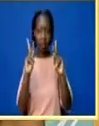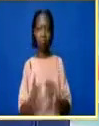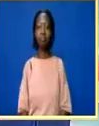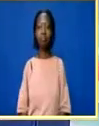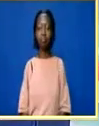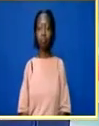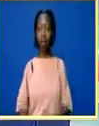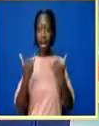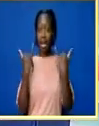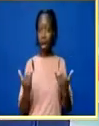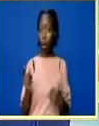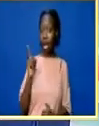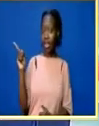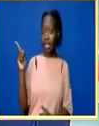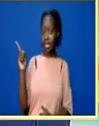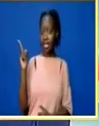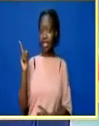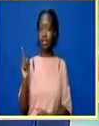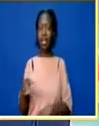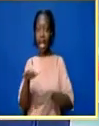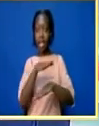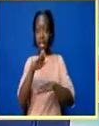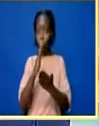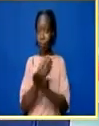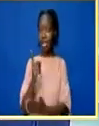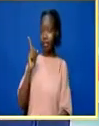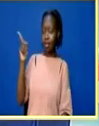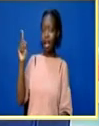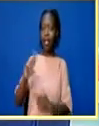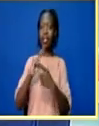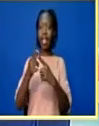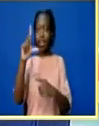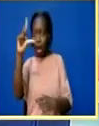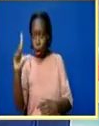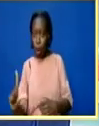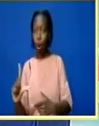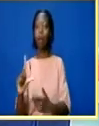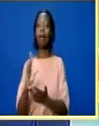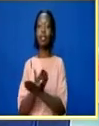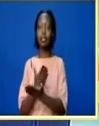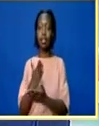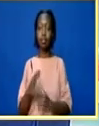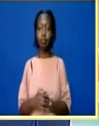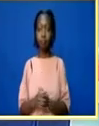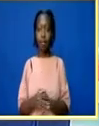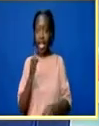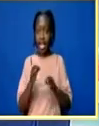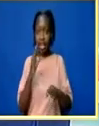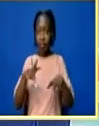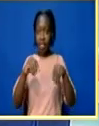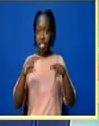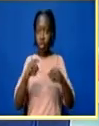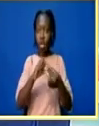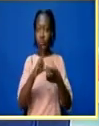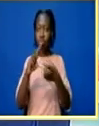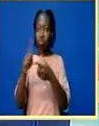So this top part here, mm-hmm, we have our top part. Yes. We have our lower part. Our lower part, yes. So if the soil was detached